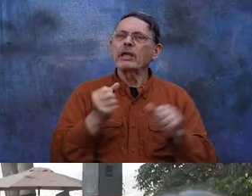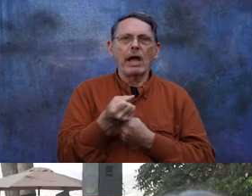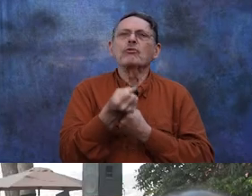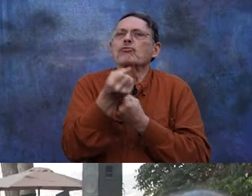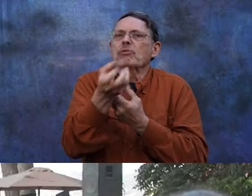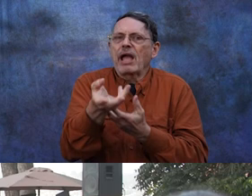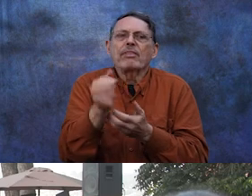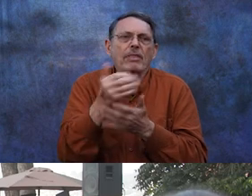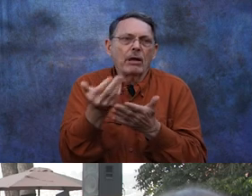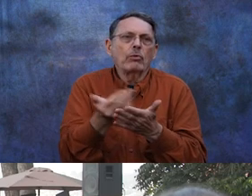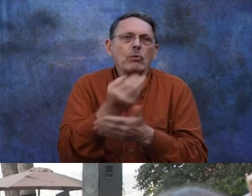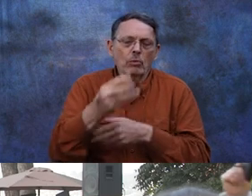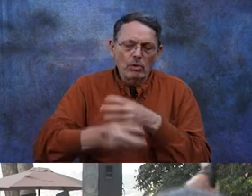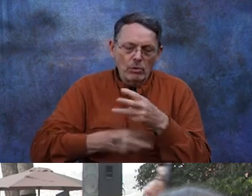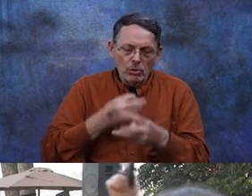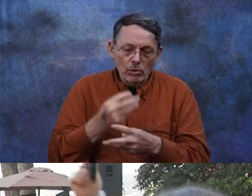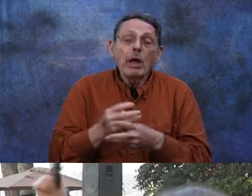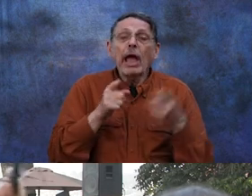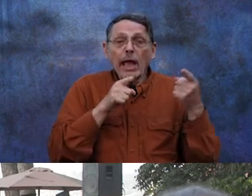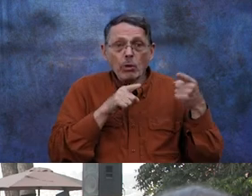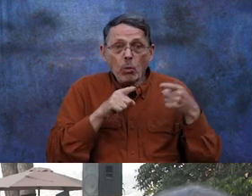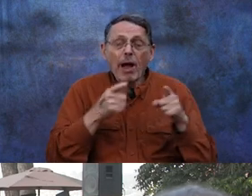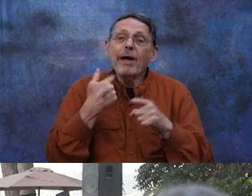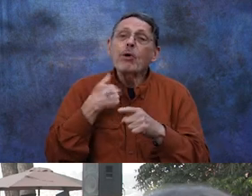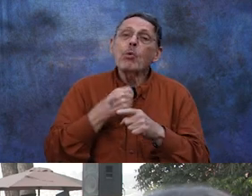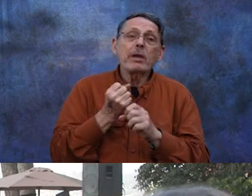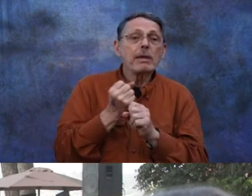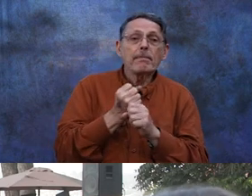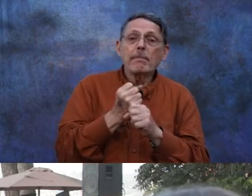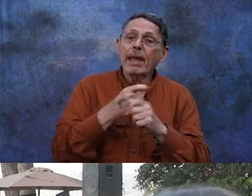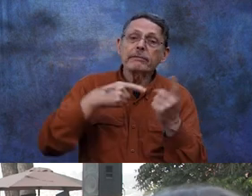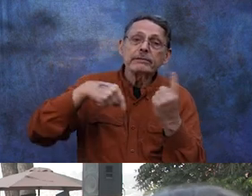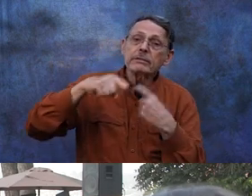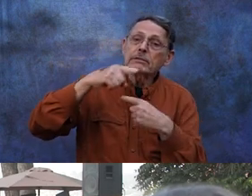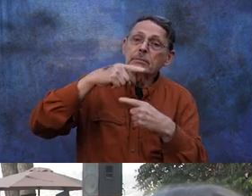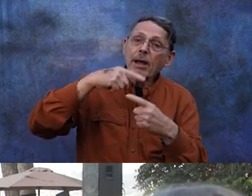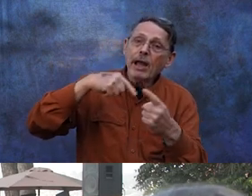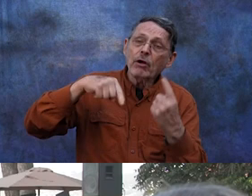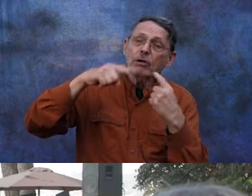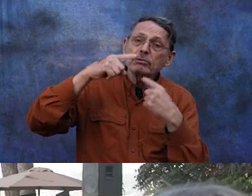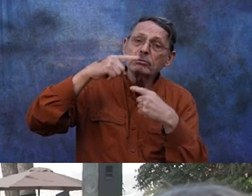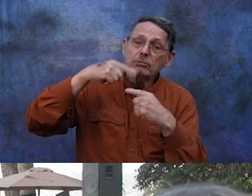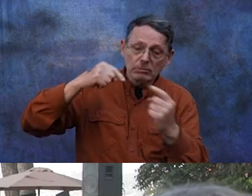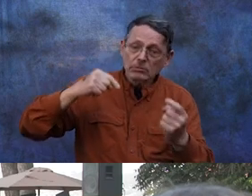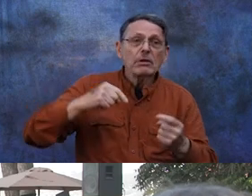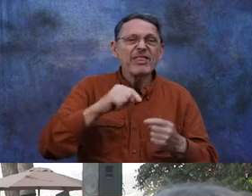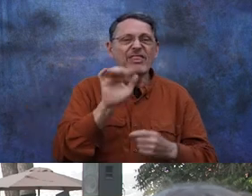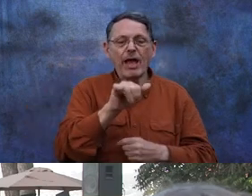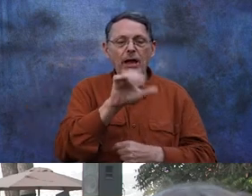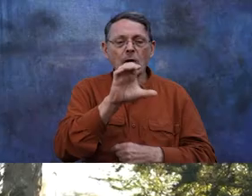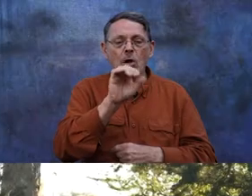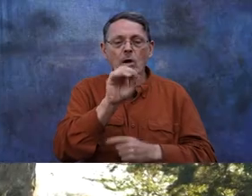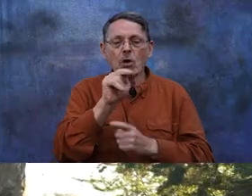And as we form these spirals, as we dance, as we raise that cone of power, we